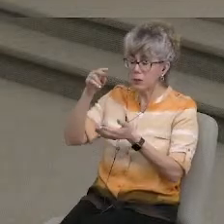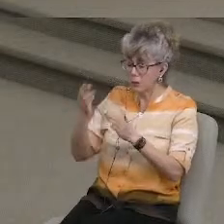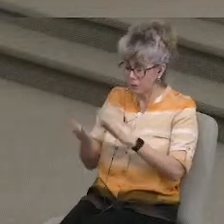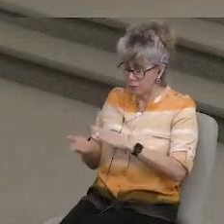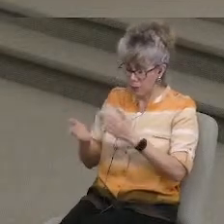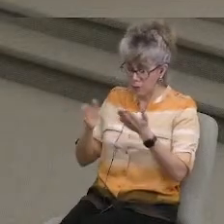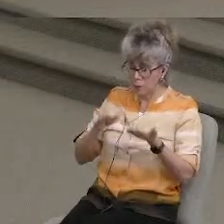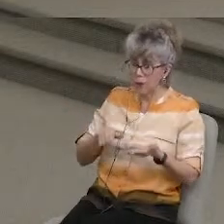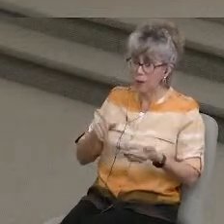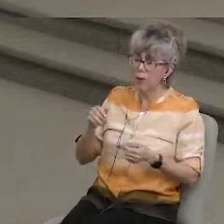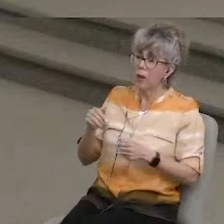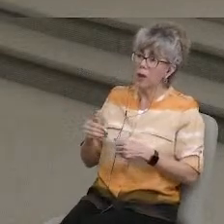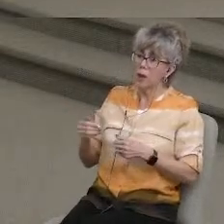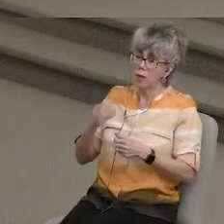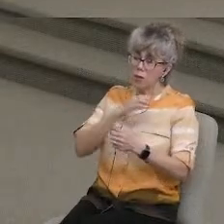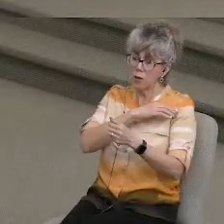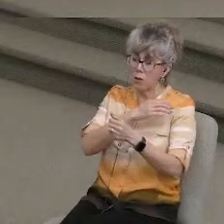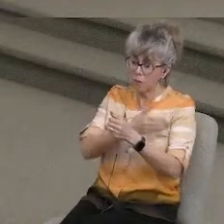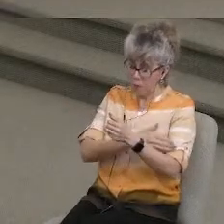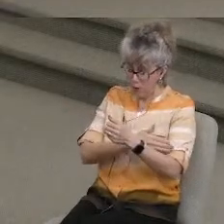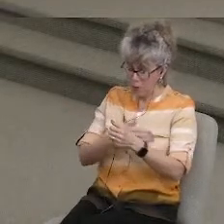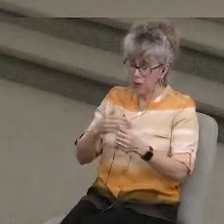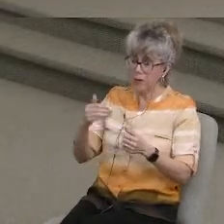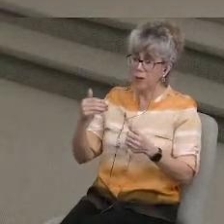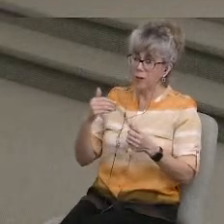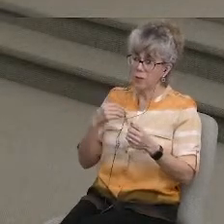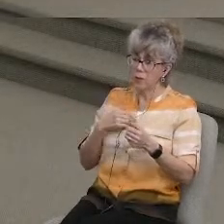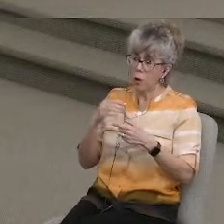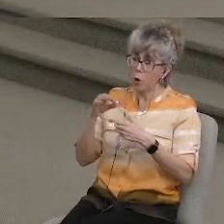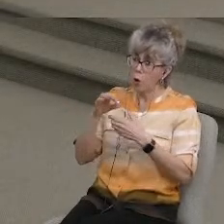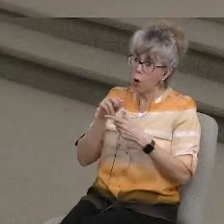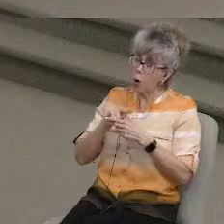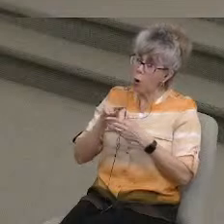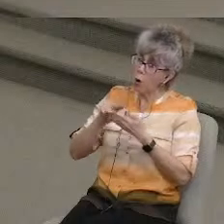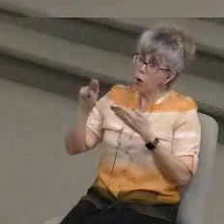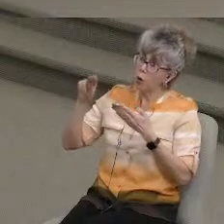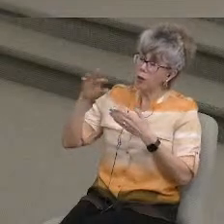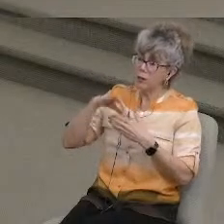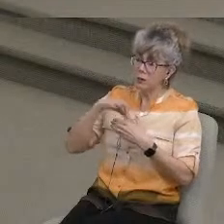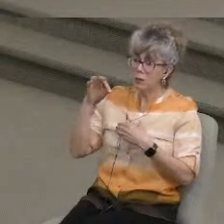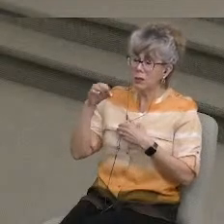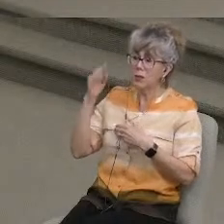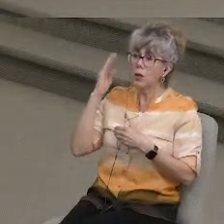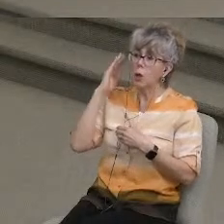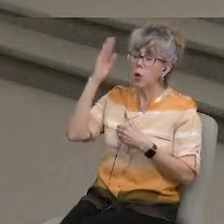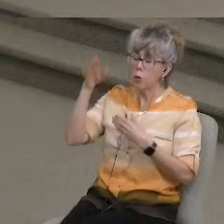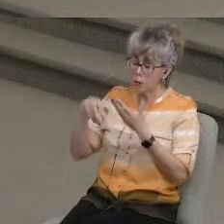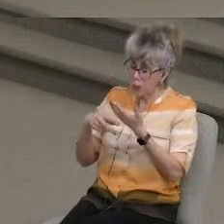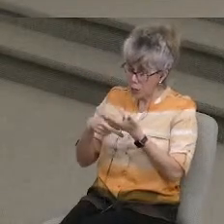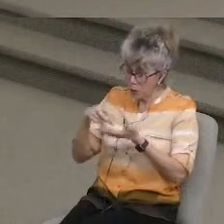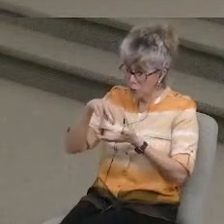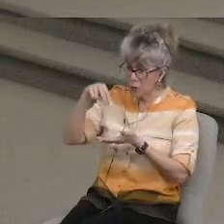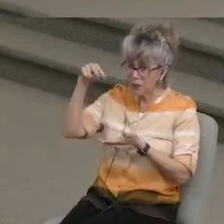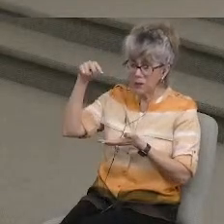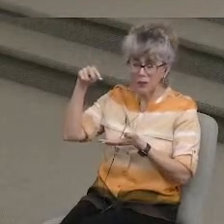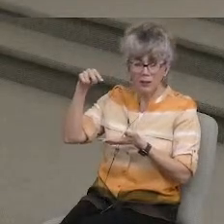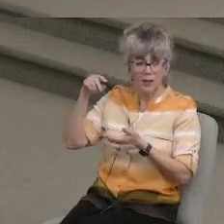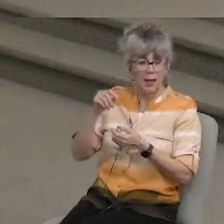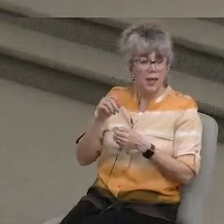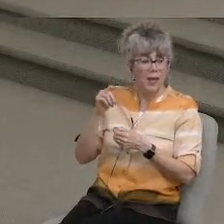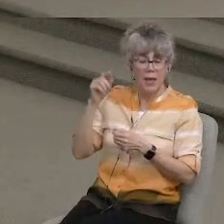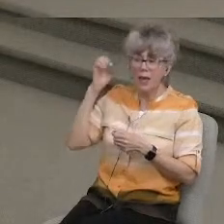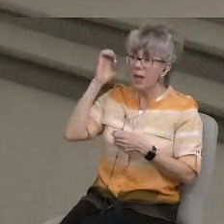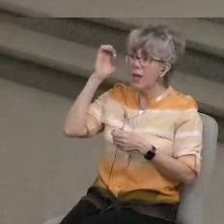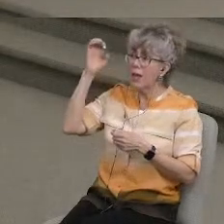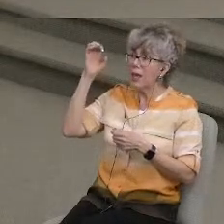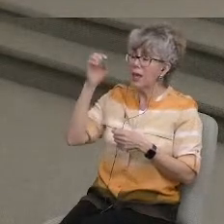the Holy Spirit that raised Jesus from the dead is in us right now. He's in us right now, and that's why you can have